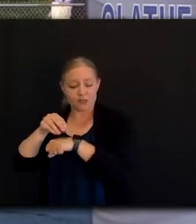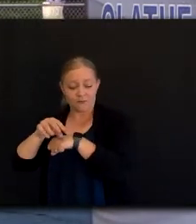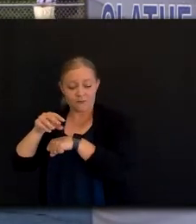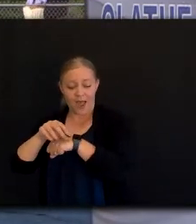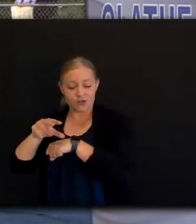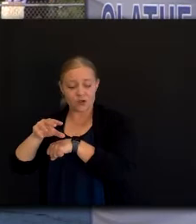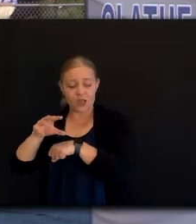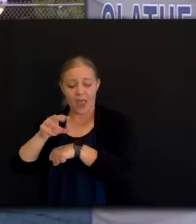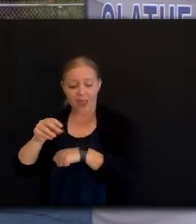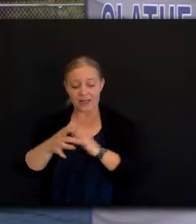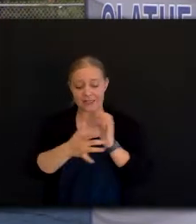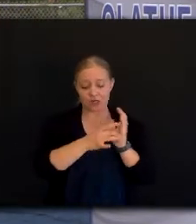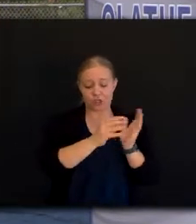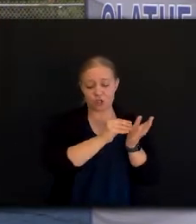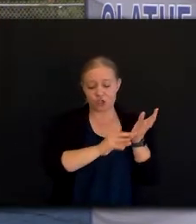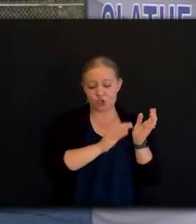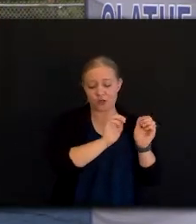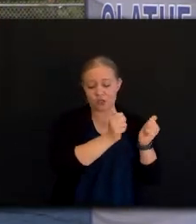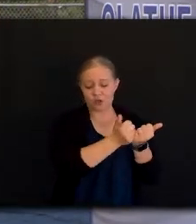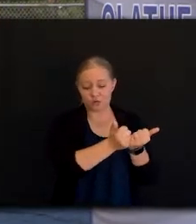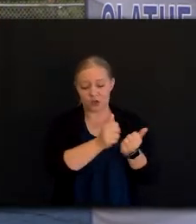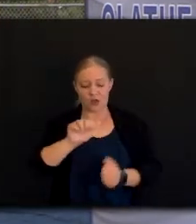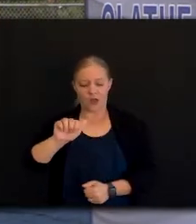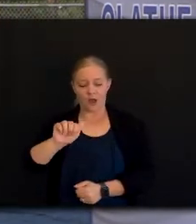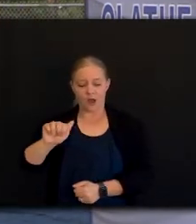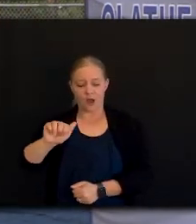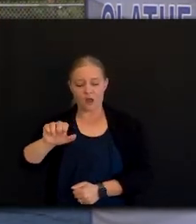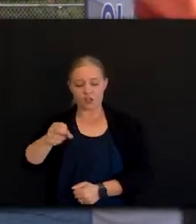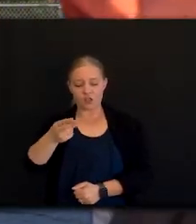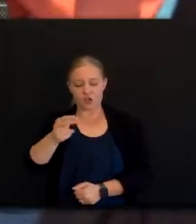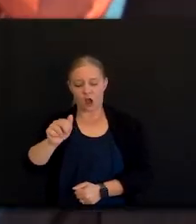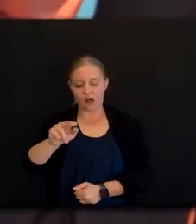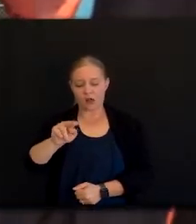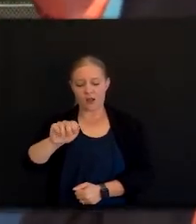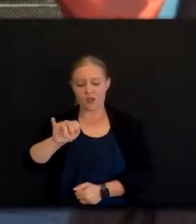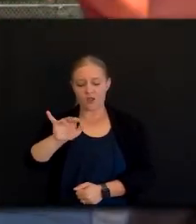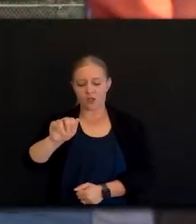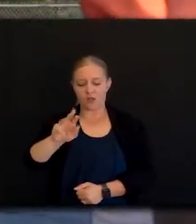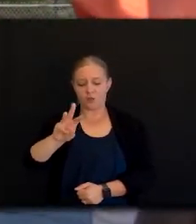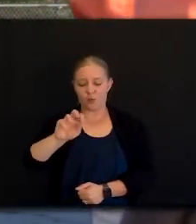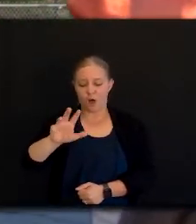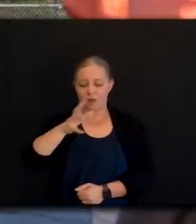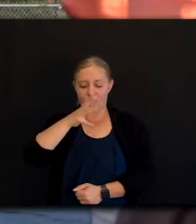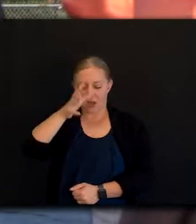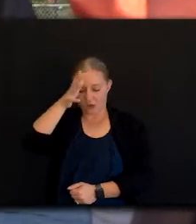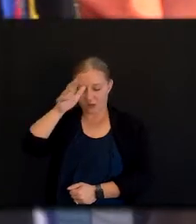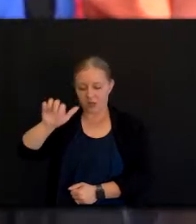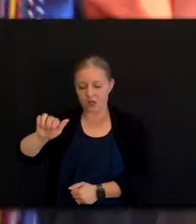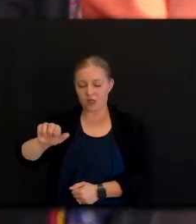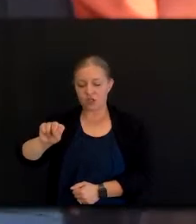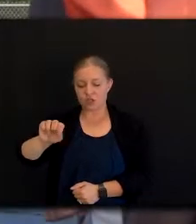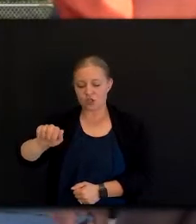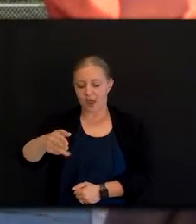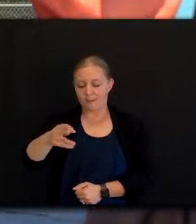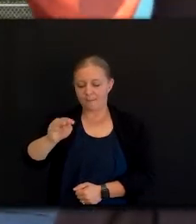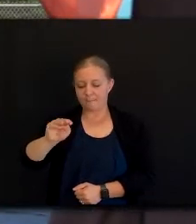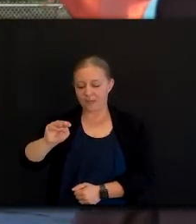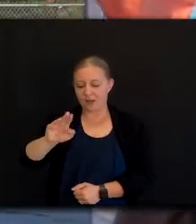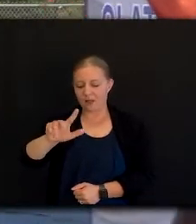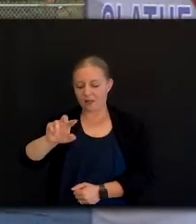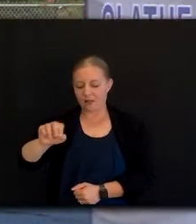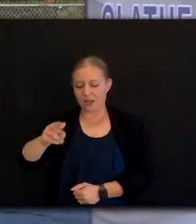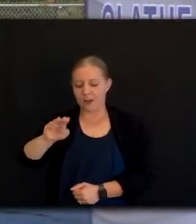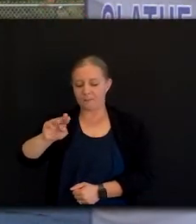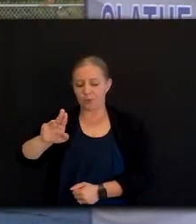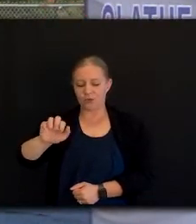Ashna Jaswal. Ashna's parents are Sham Lee and Munish Jaswal. Ashna was involved in National Honor Society, Rho Kappa Debate